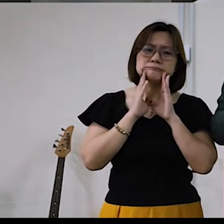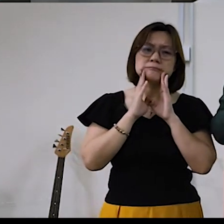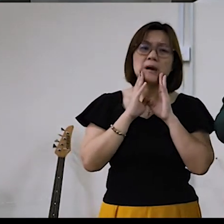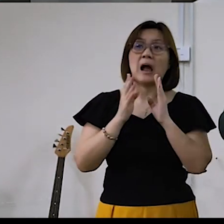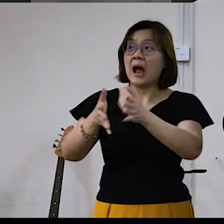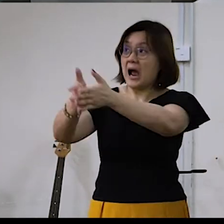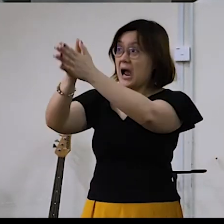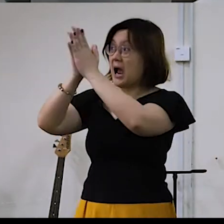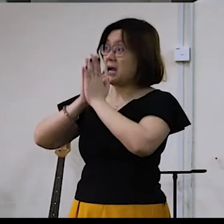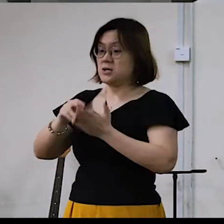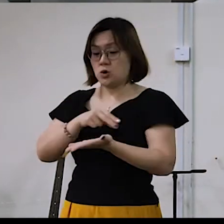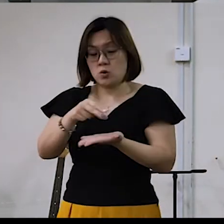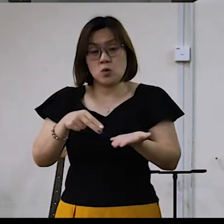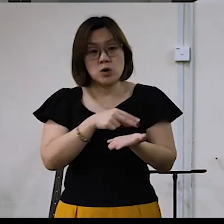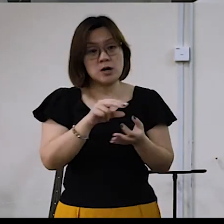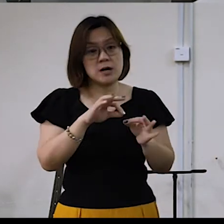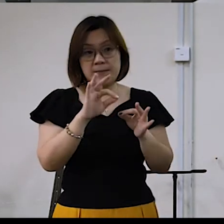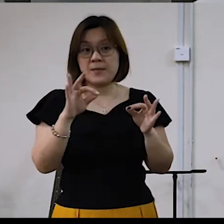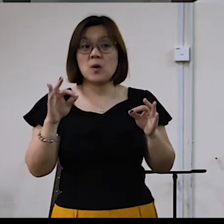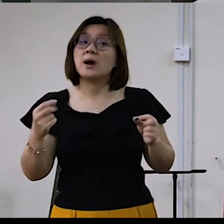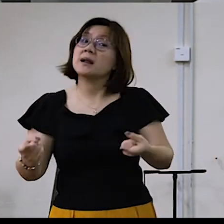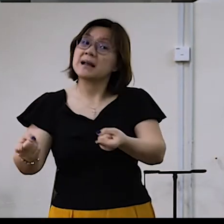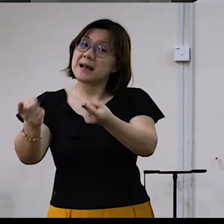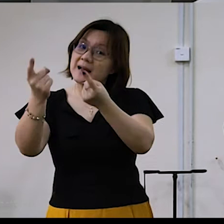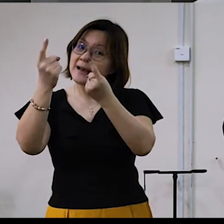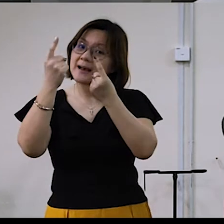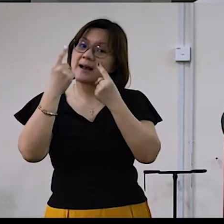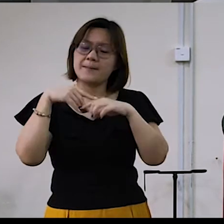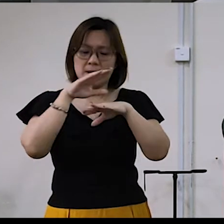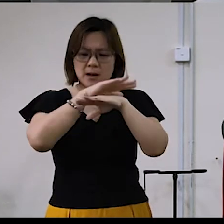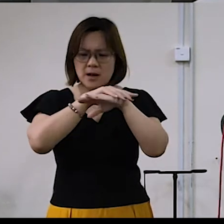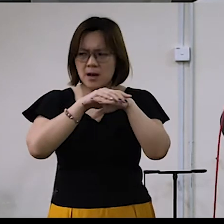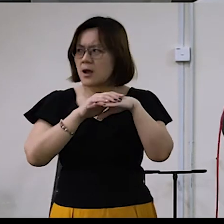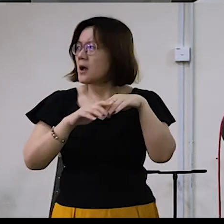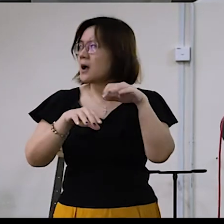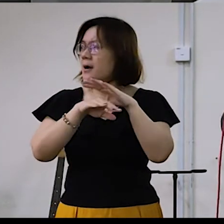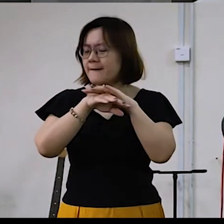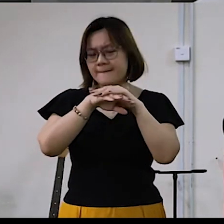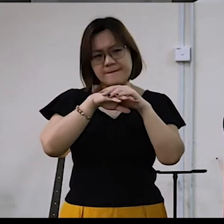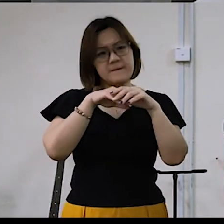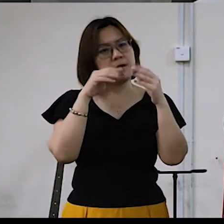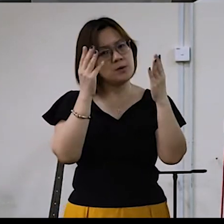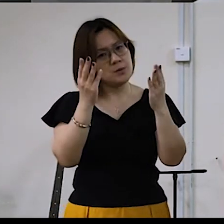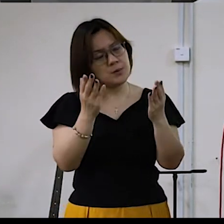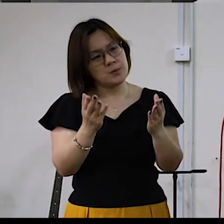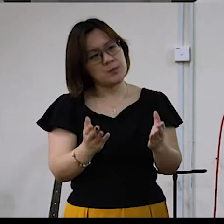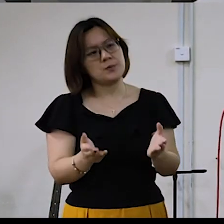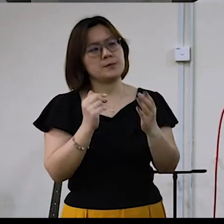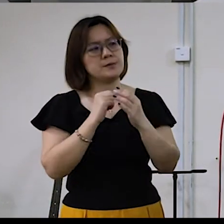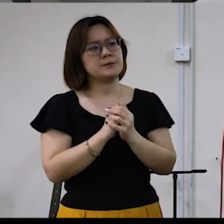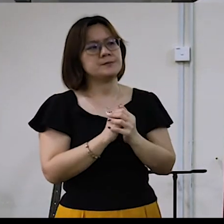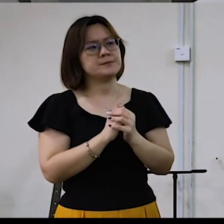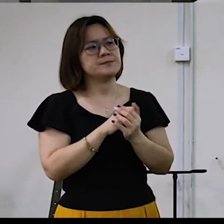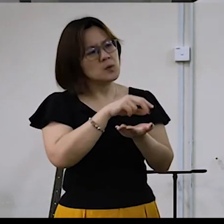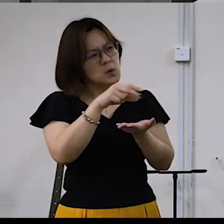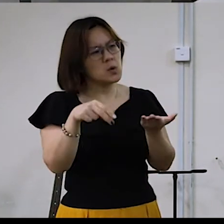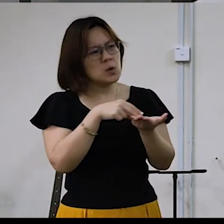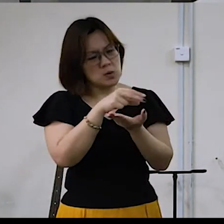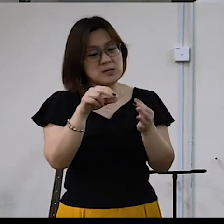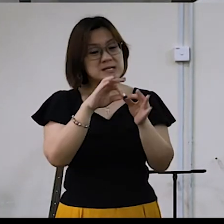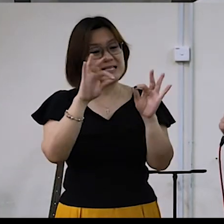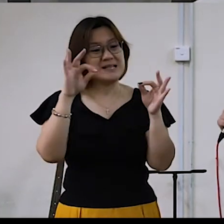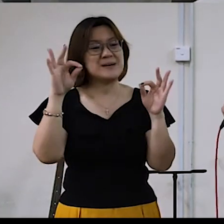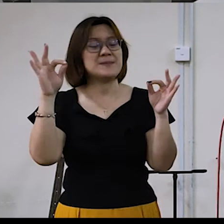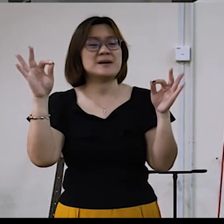cow. You're not alone. Your Holy Spirit is there. The Holy Spirit is the same God as Jesus. When your